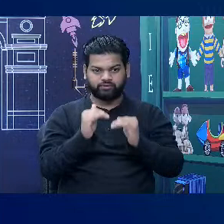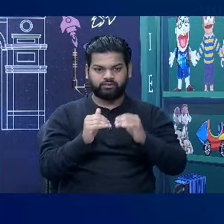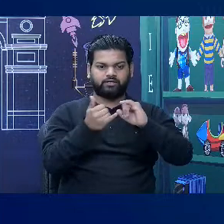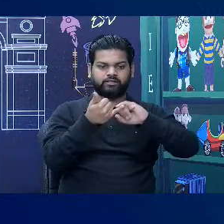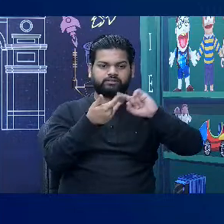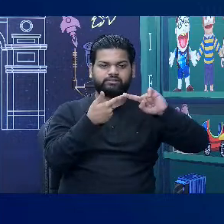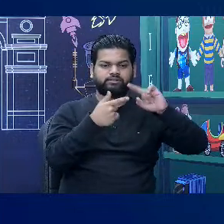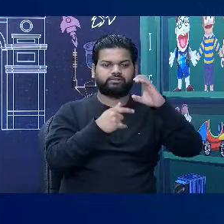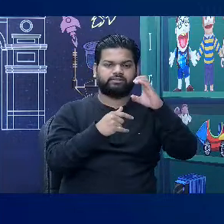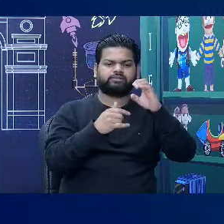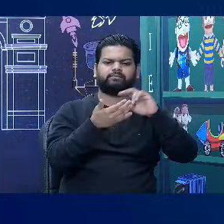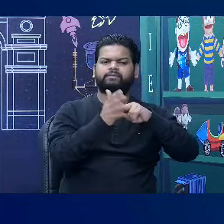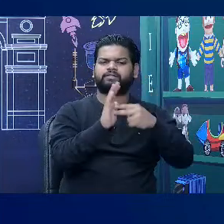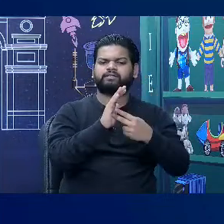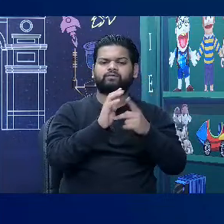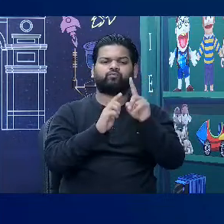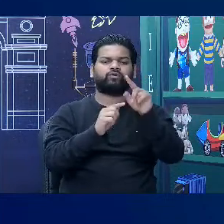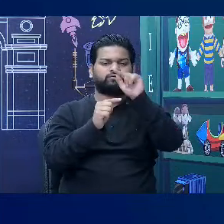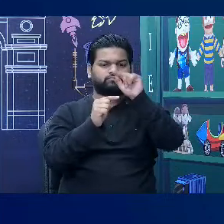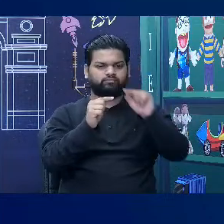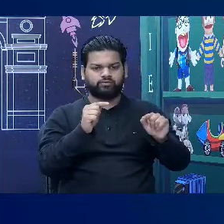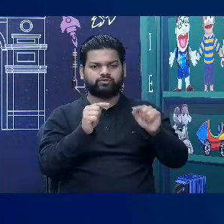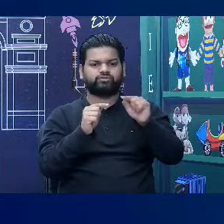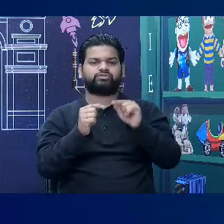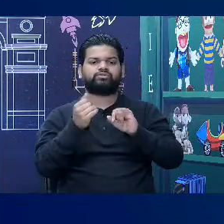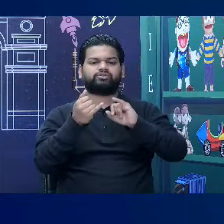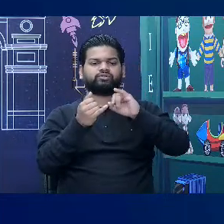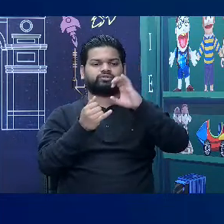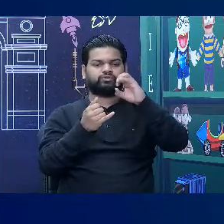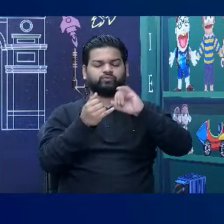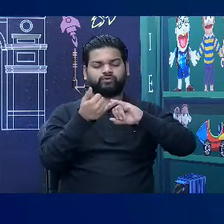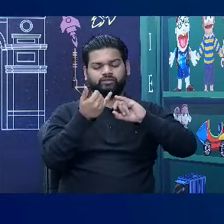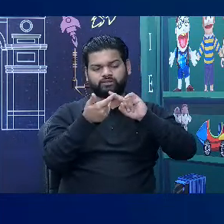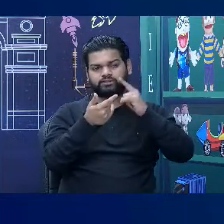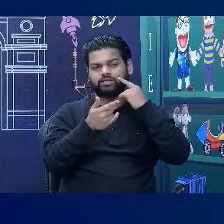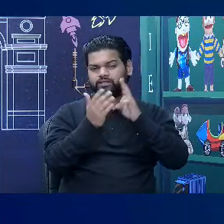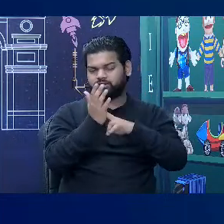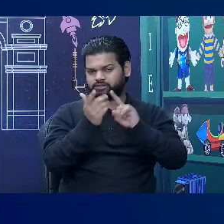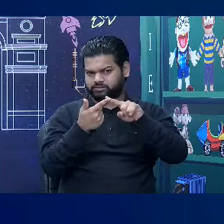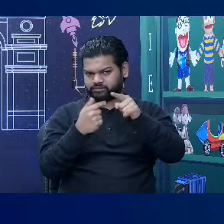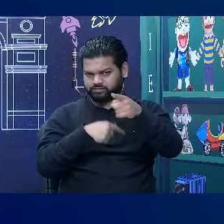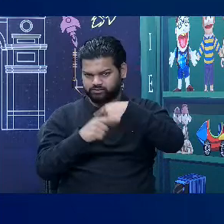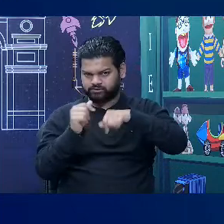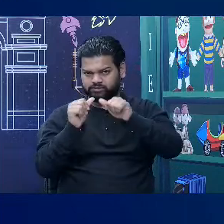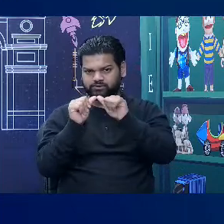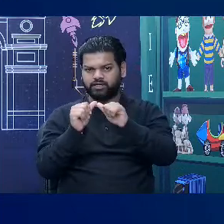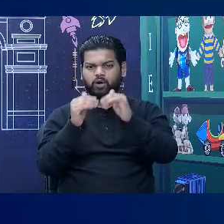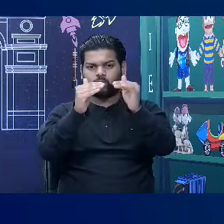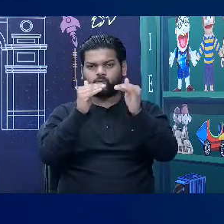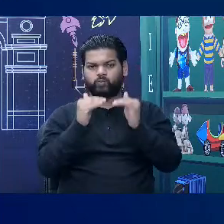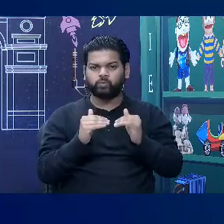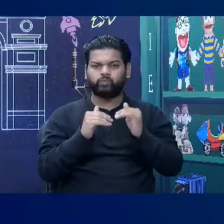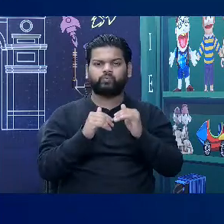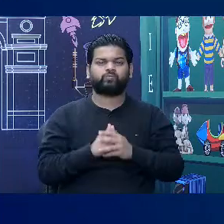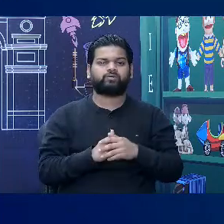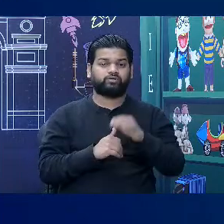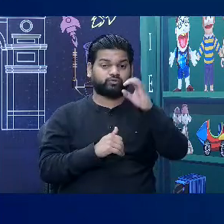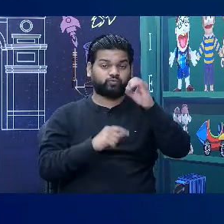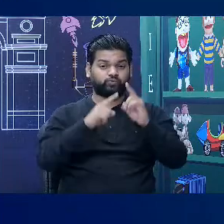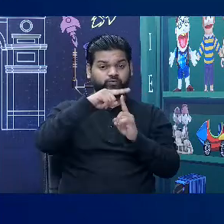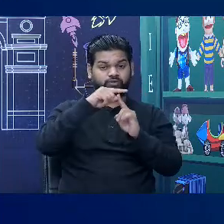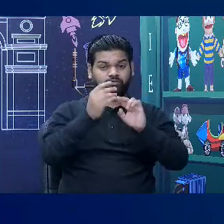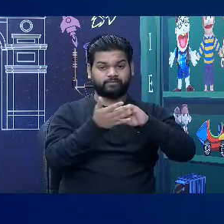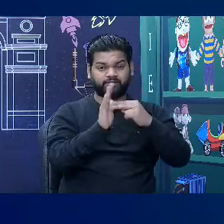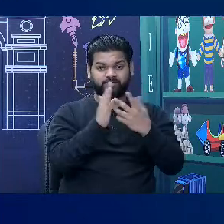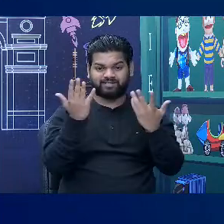or tangent of angle A. Alright. Now see in this right angle triangle we have